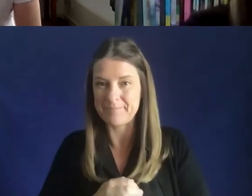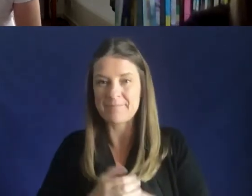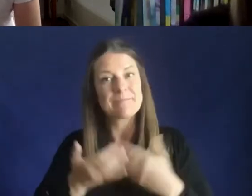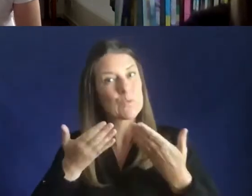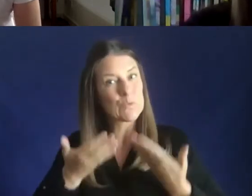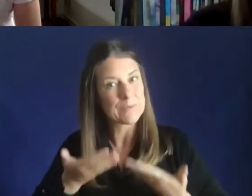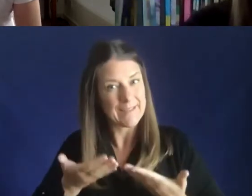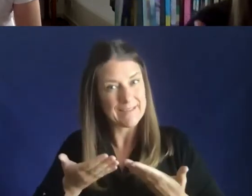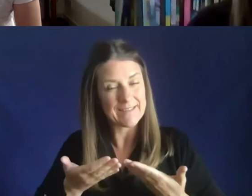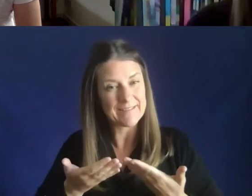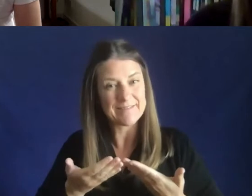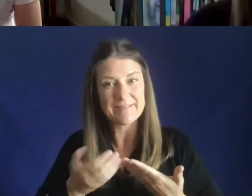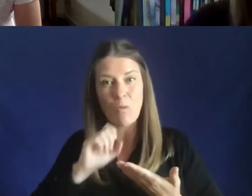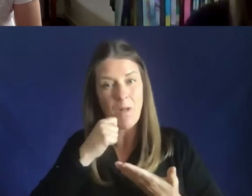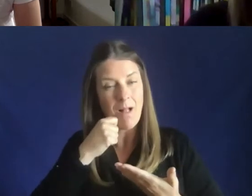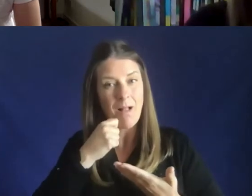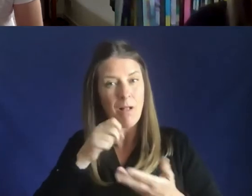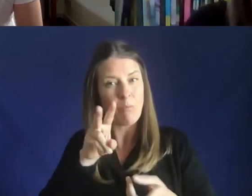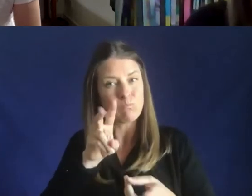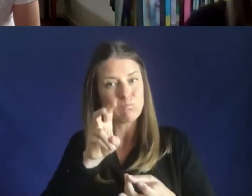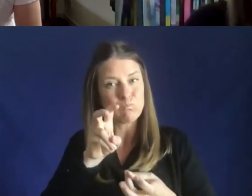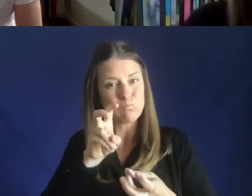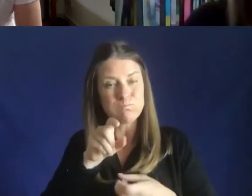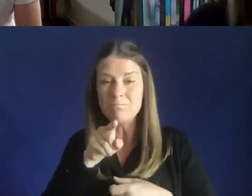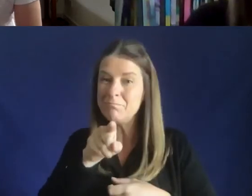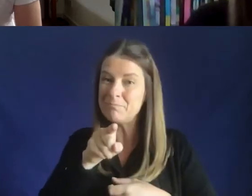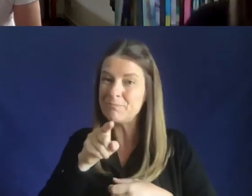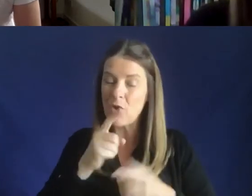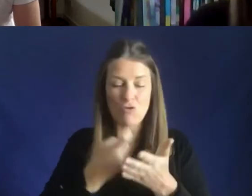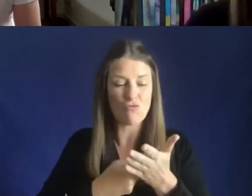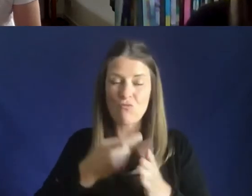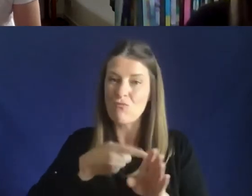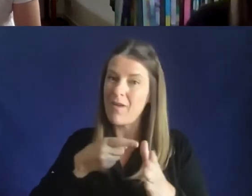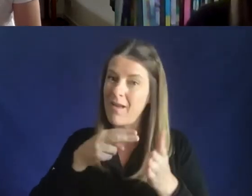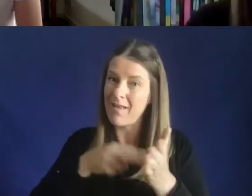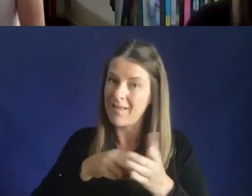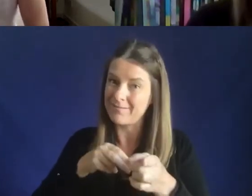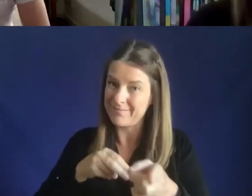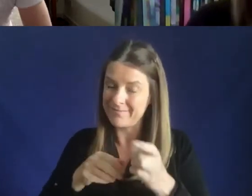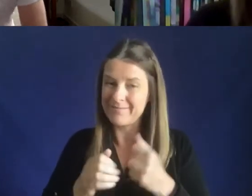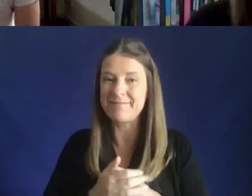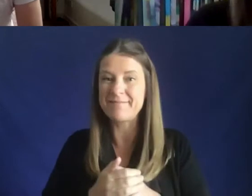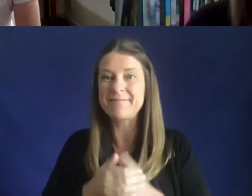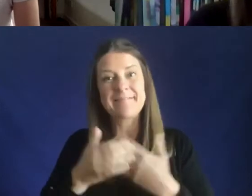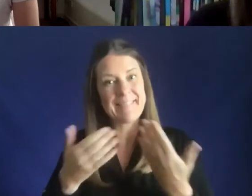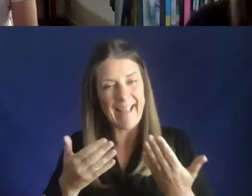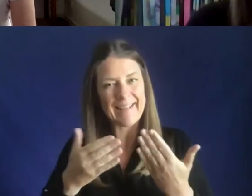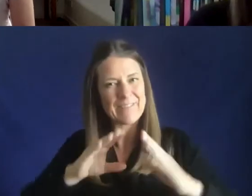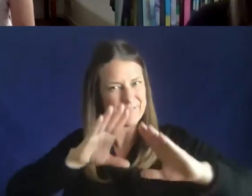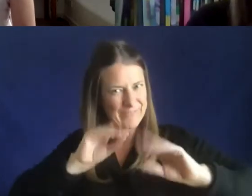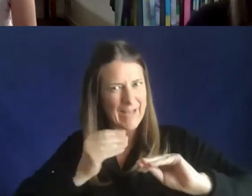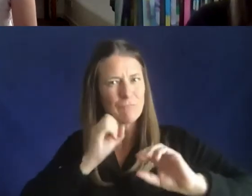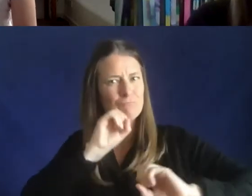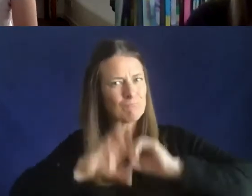will hear Ryan's talk, his artist talk, and then we'll have time for some questions at the